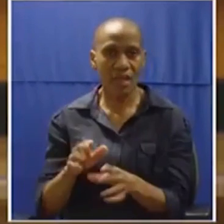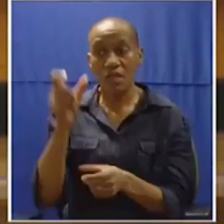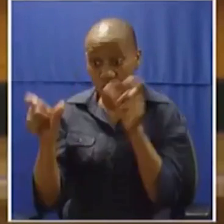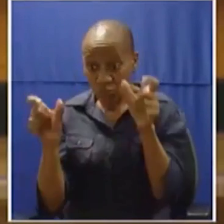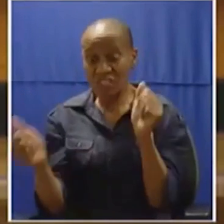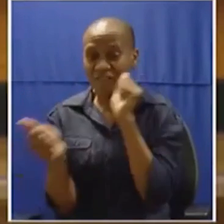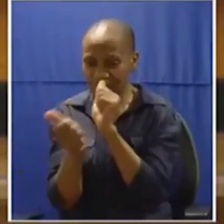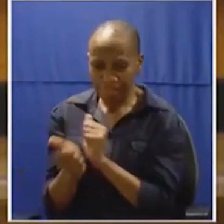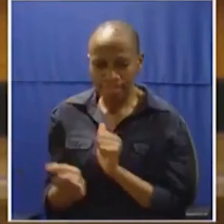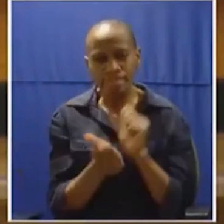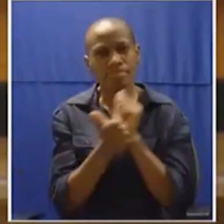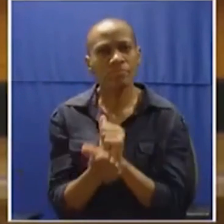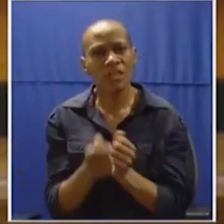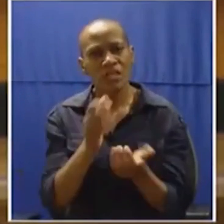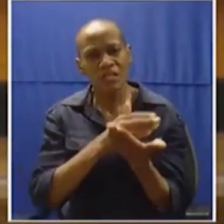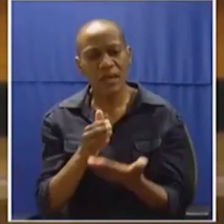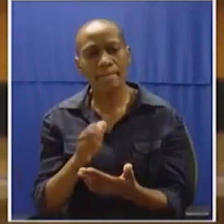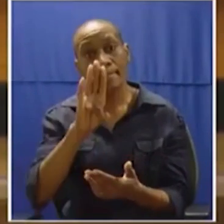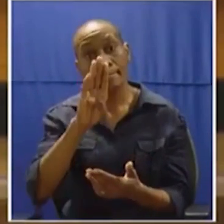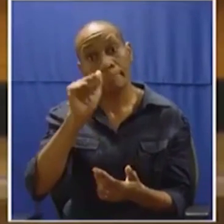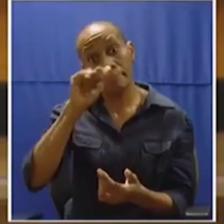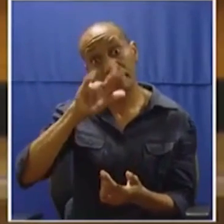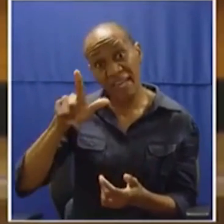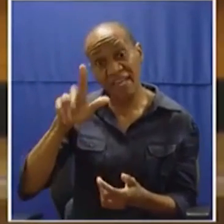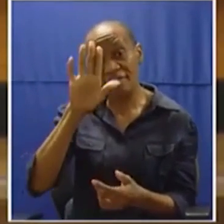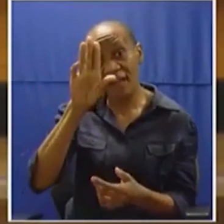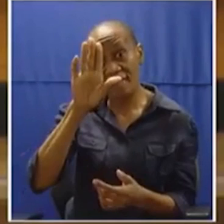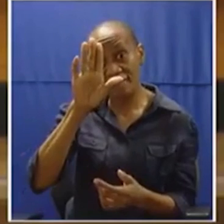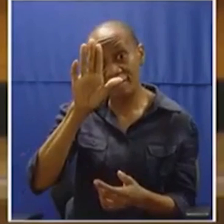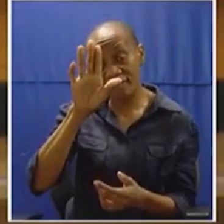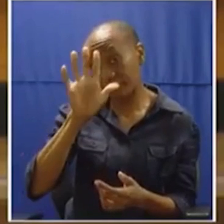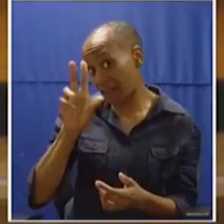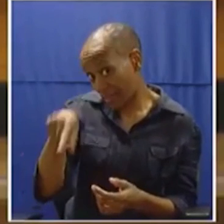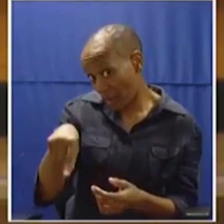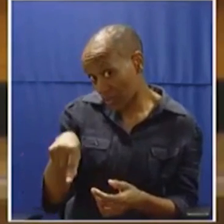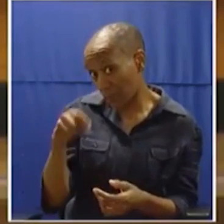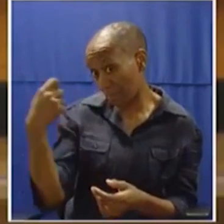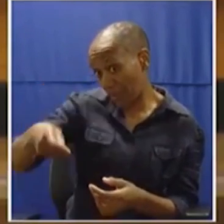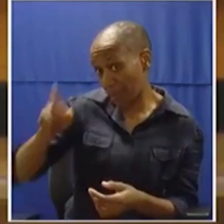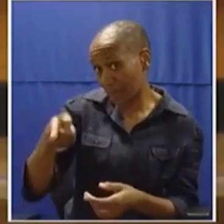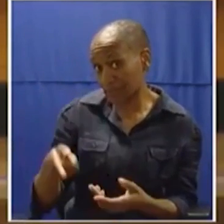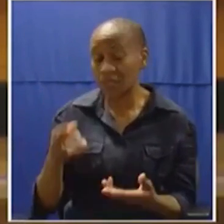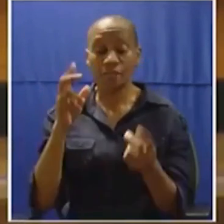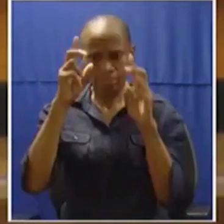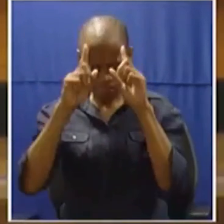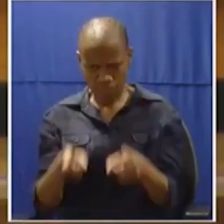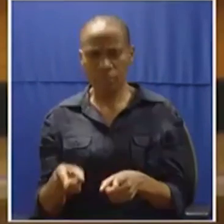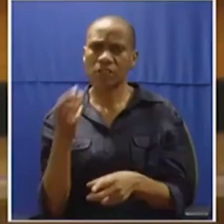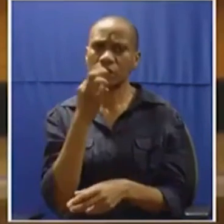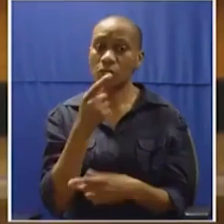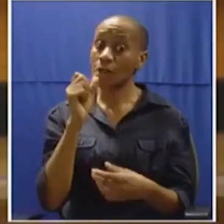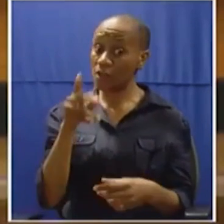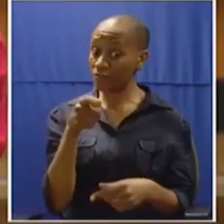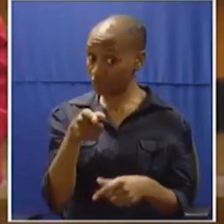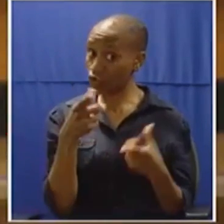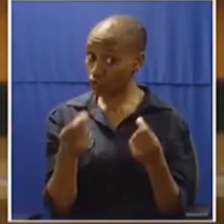rooms, were given 5,000 bail, and there were instructions handed down that their lives must be made difficult